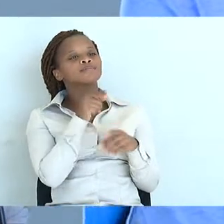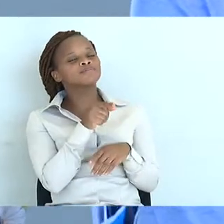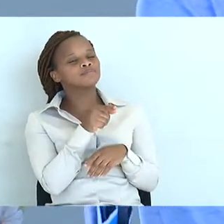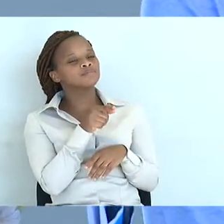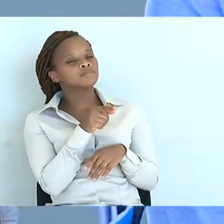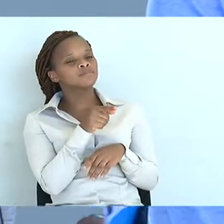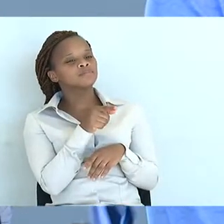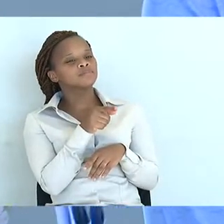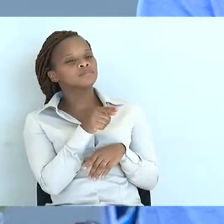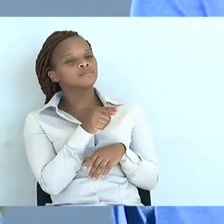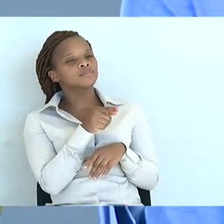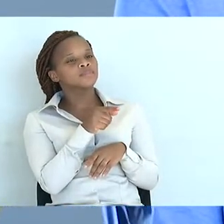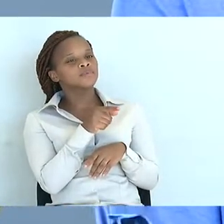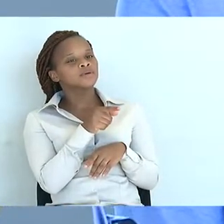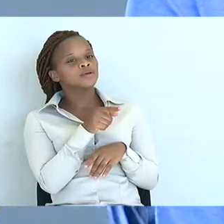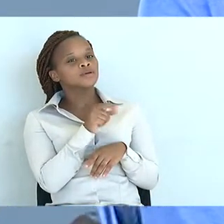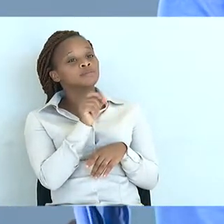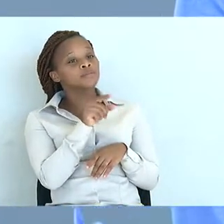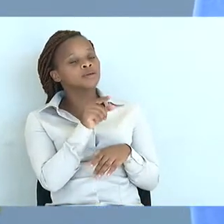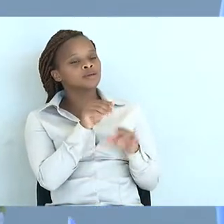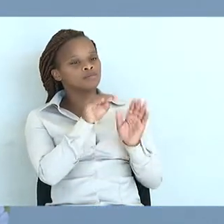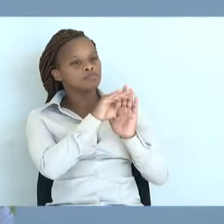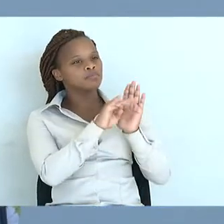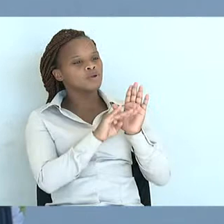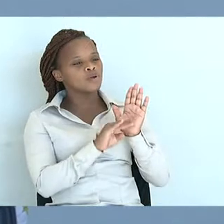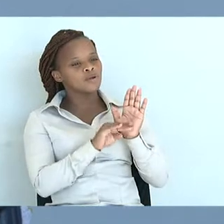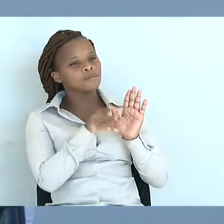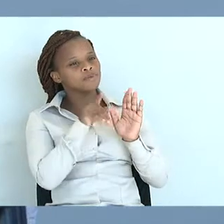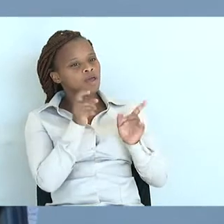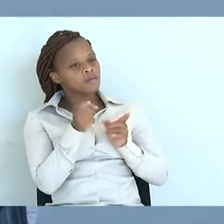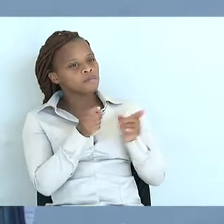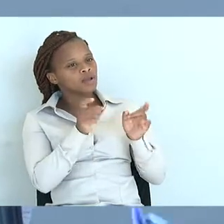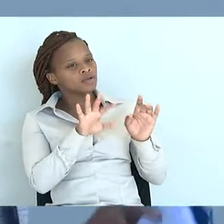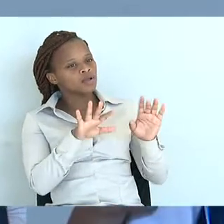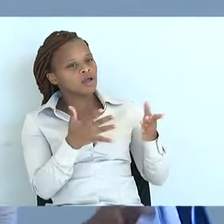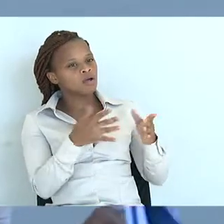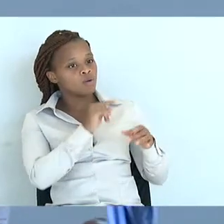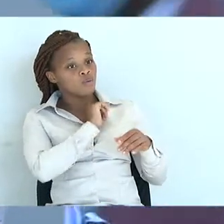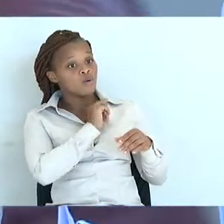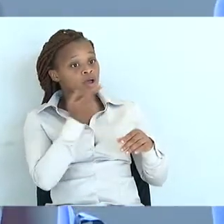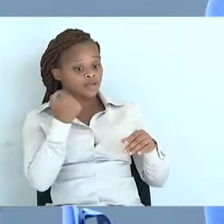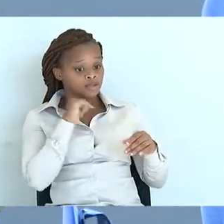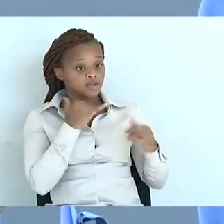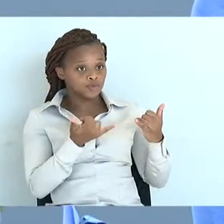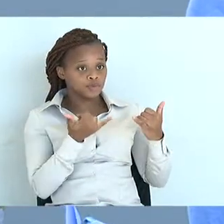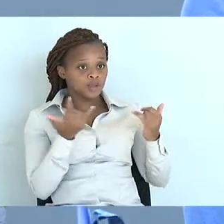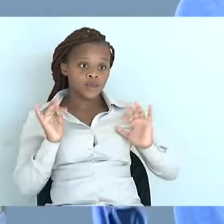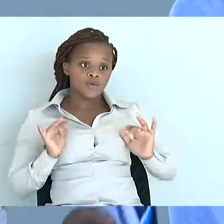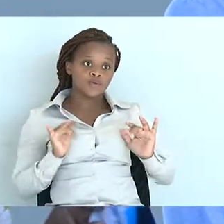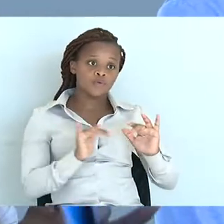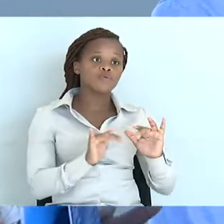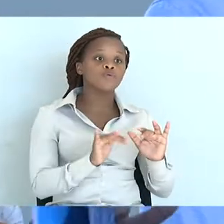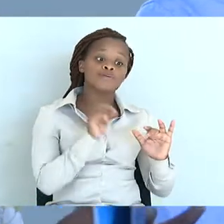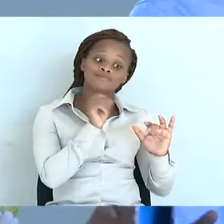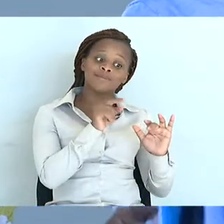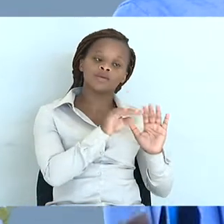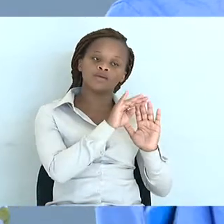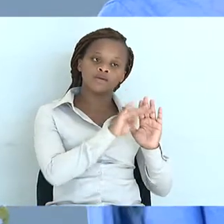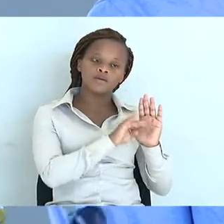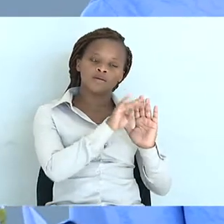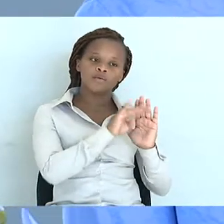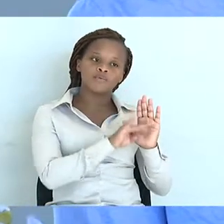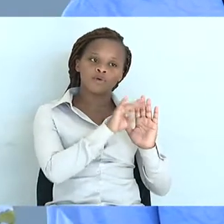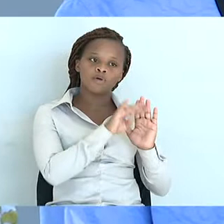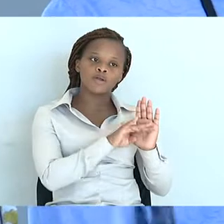to manage the program where, as we are here today, within the program and all